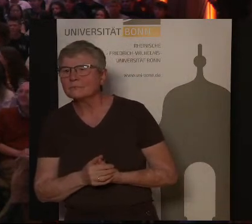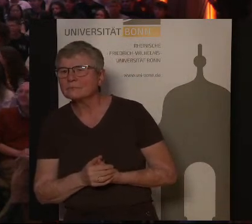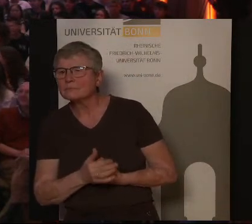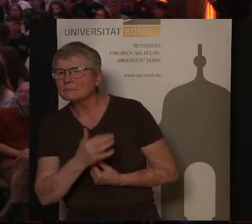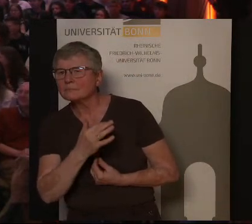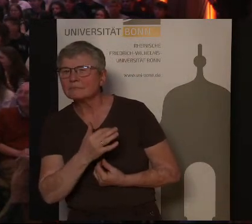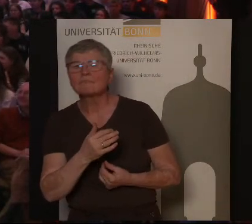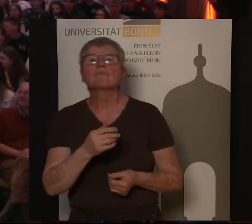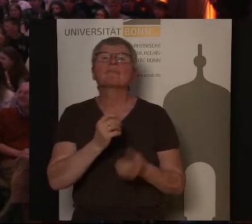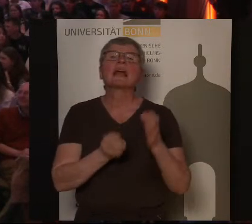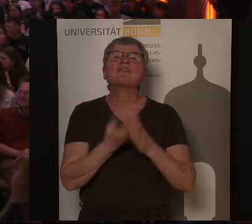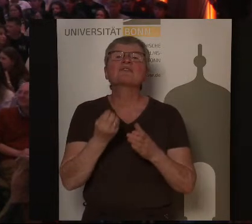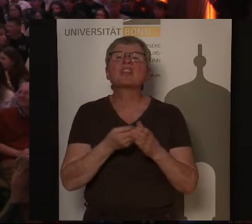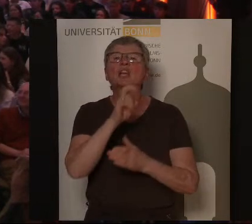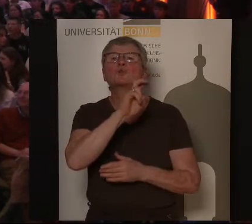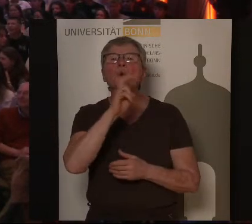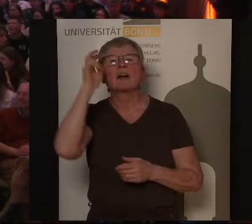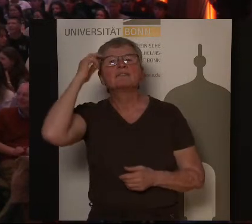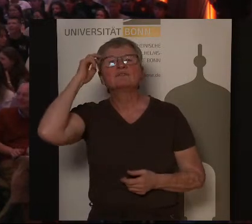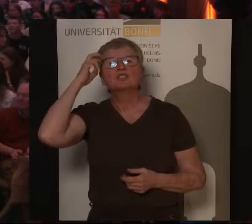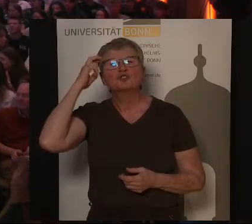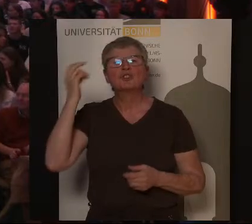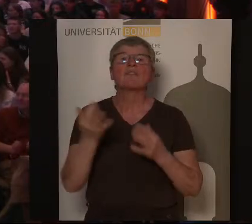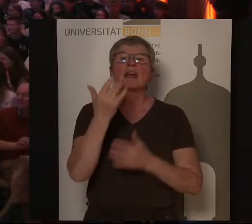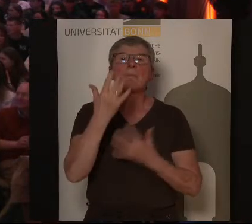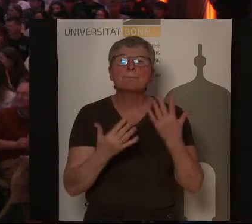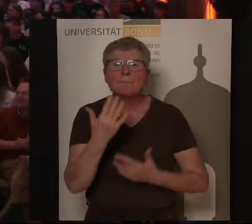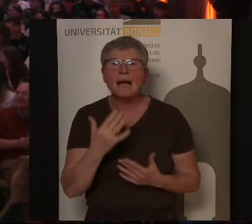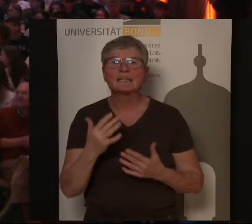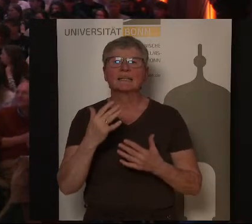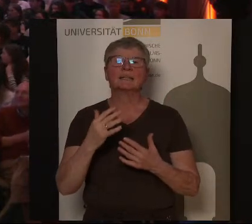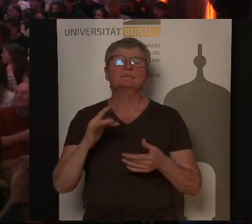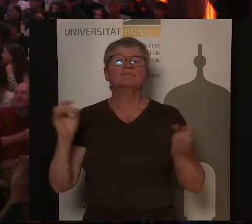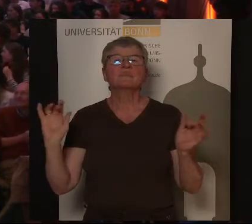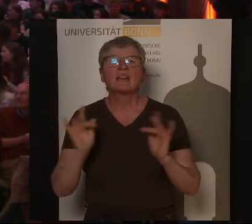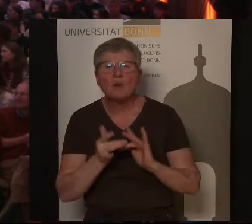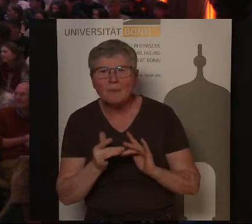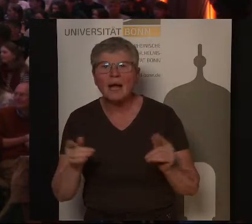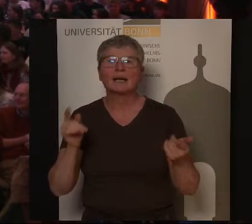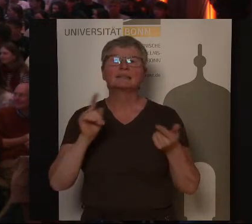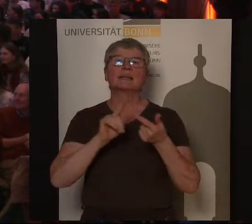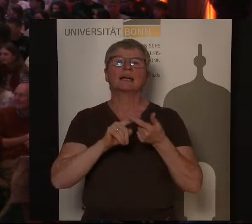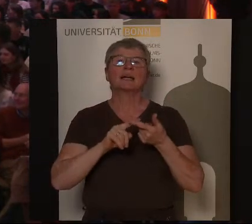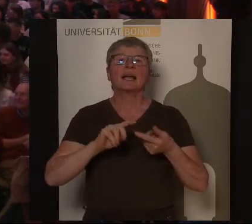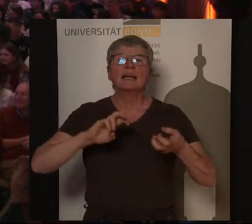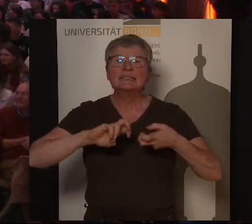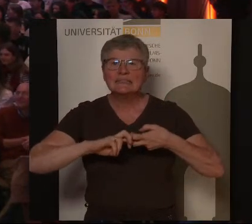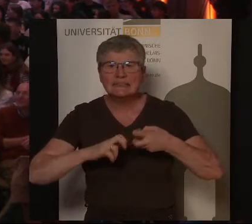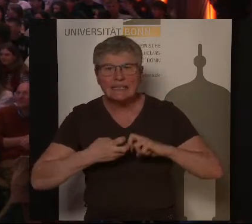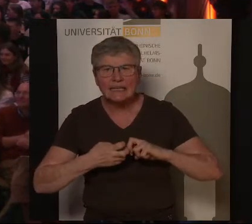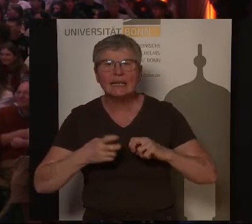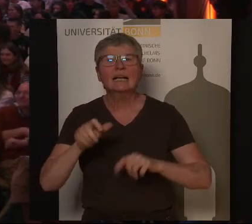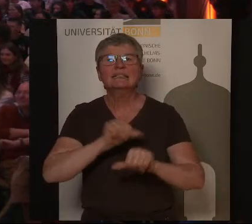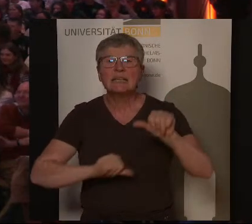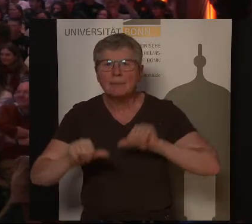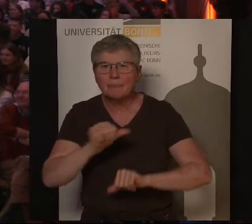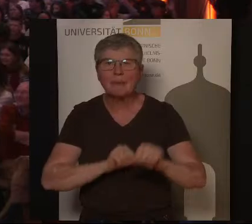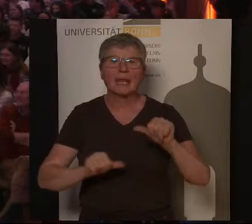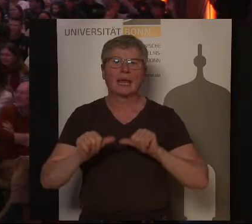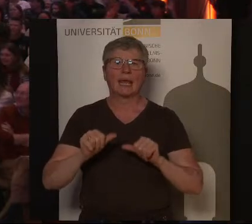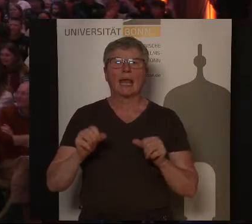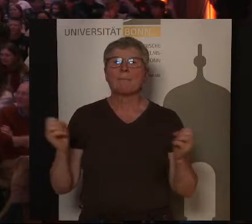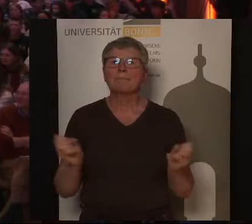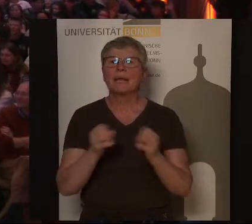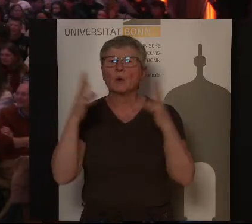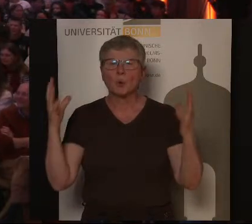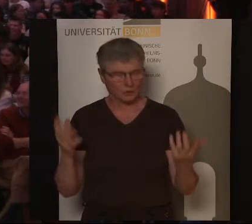just raise your hand if you are studying sciences, mathematics, IT, physics, chemistry, biology, all the natural sciences. Well, I